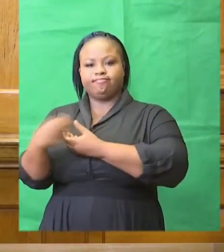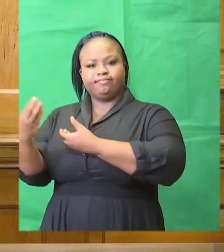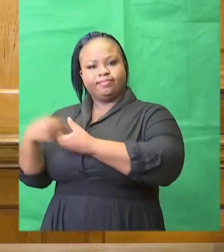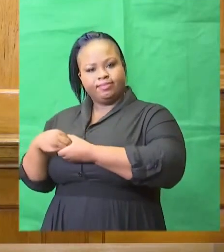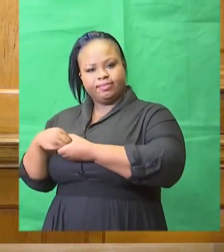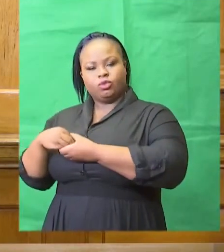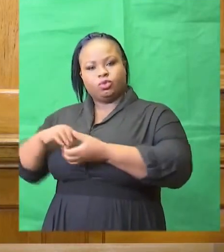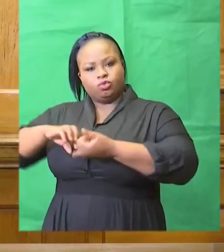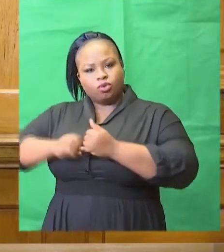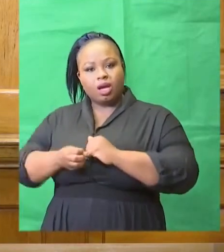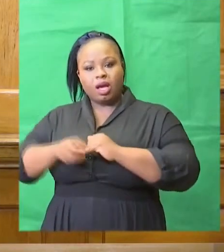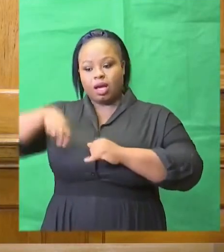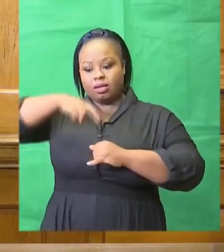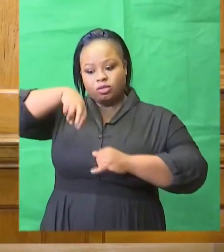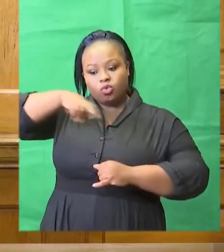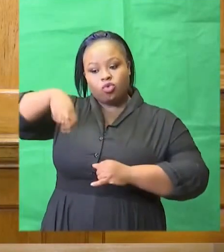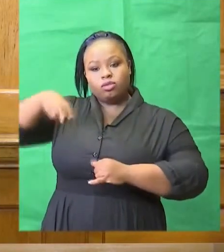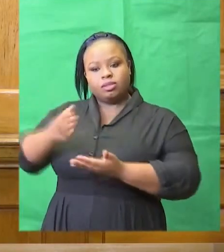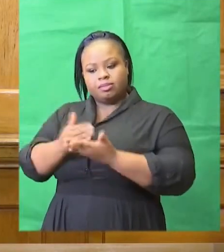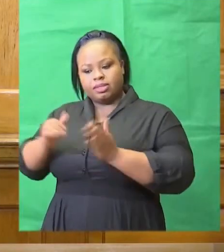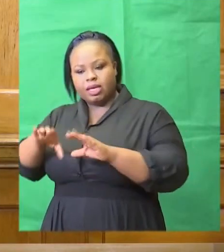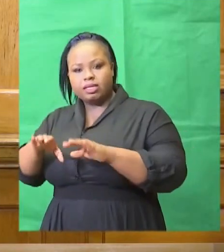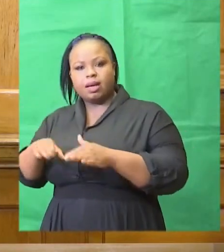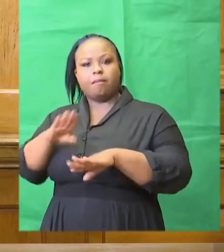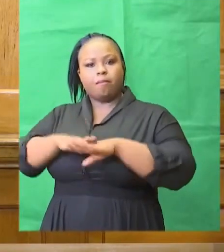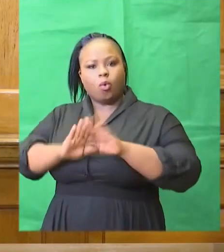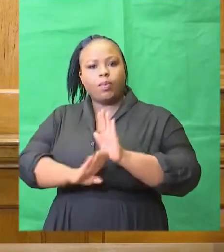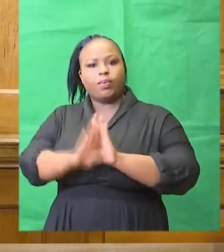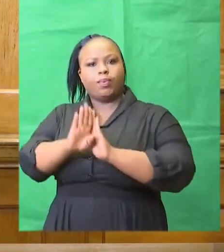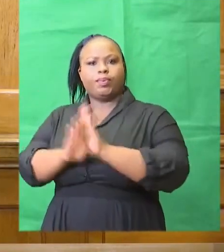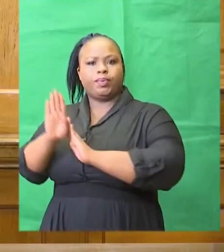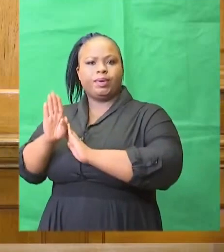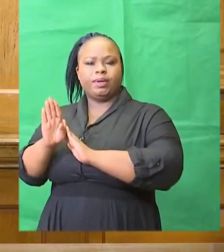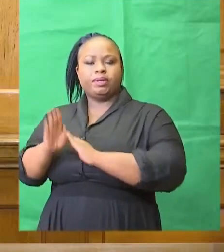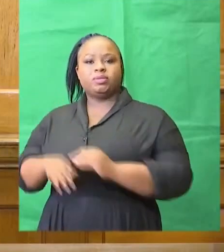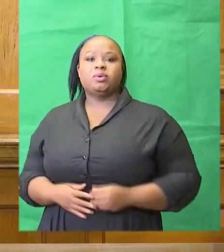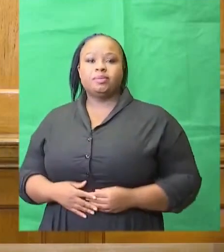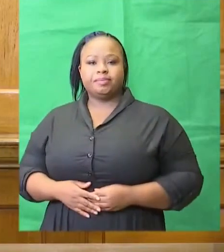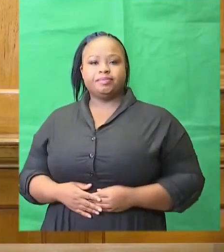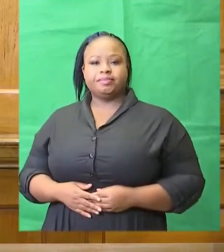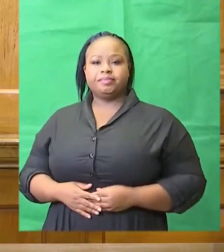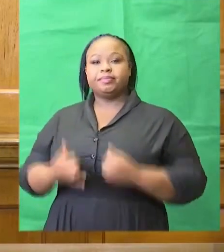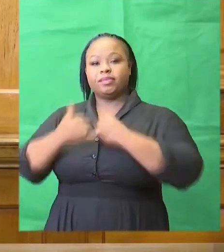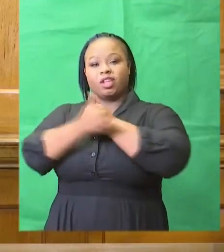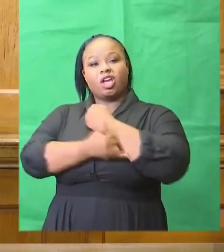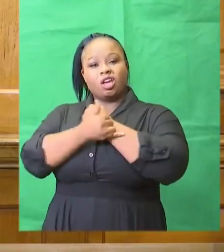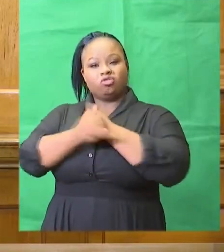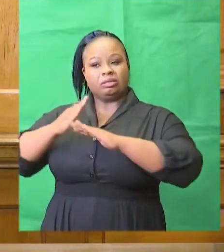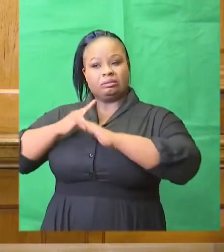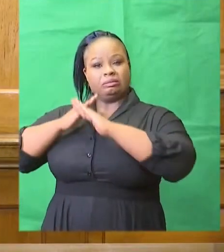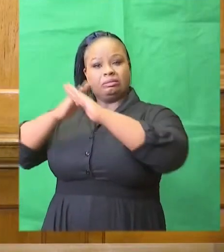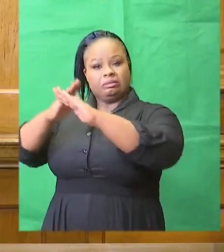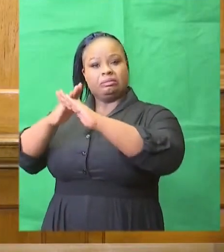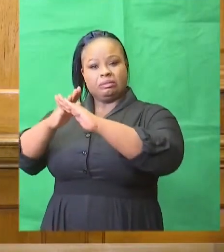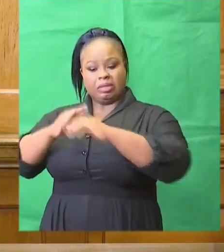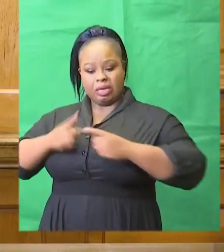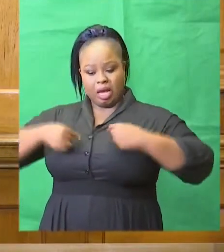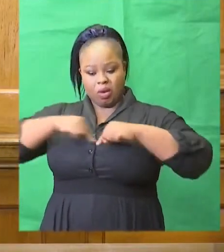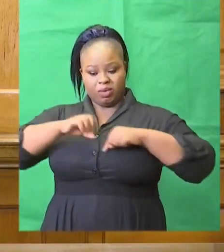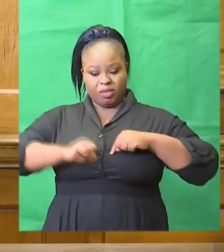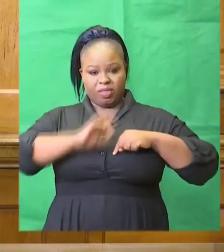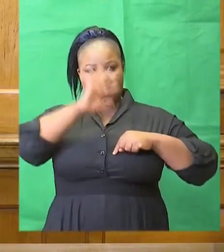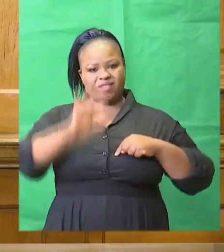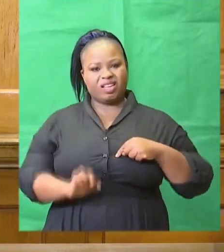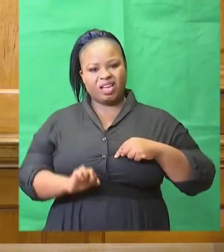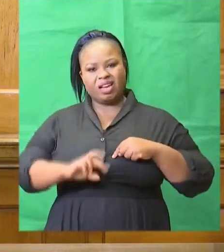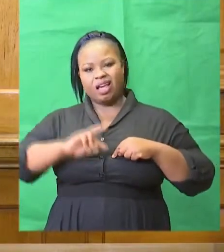sustainable recovery of the tourism sector. Countries that have imposed travel restrictions on our country